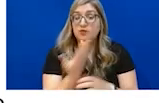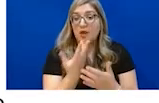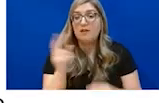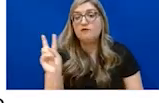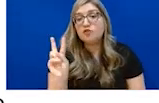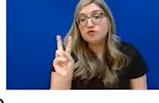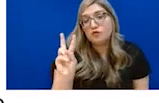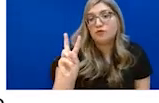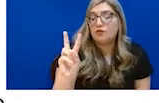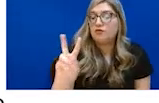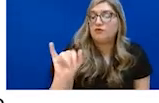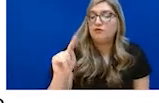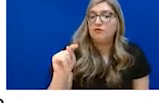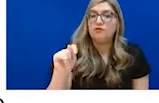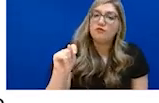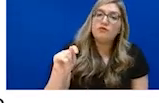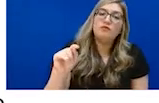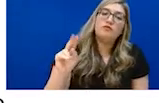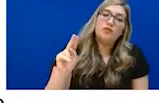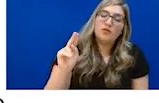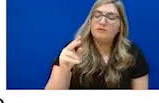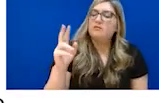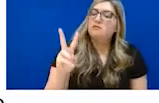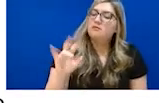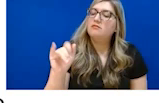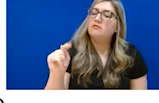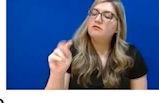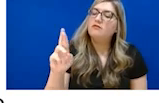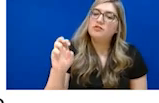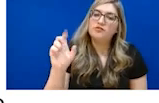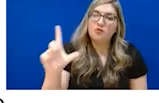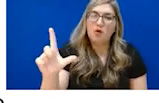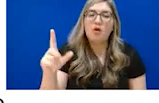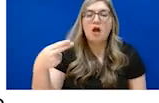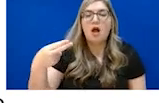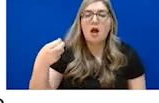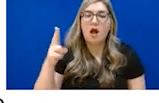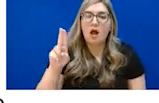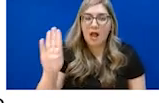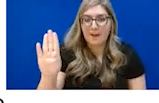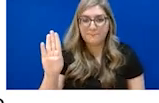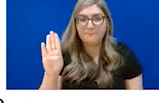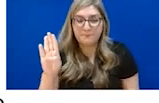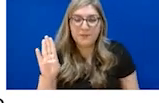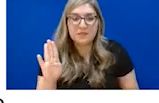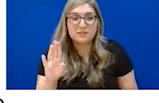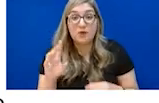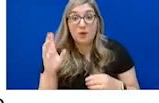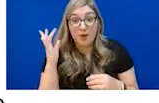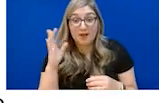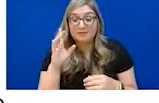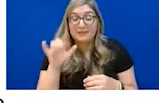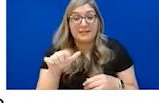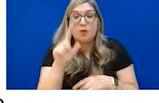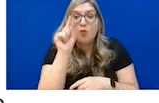that one place to go and be able to get the help that they need. And that was drafted,